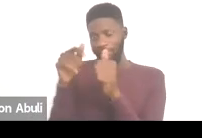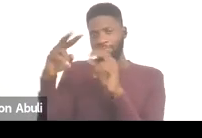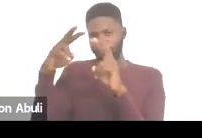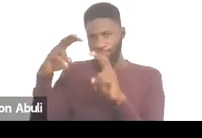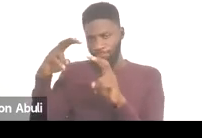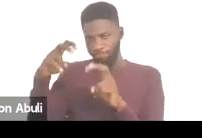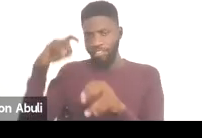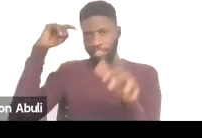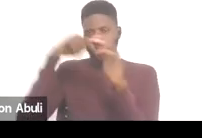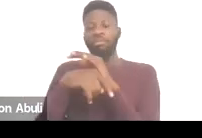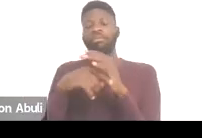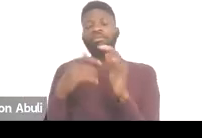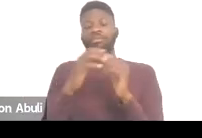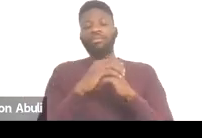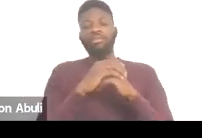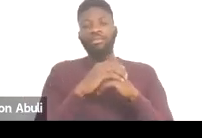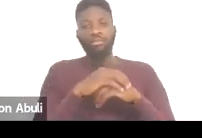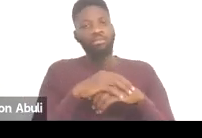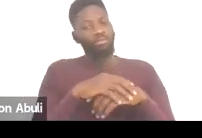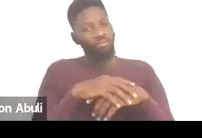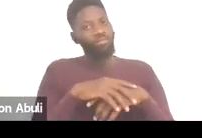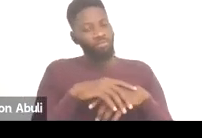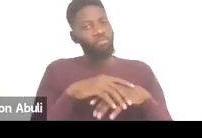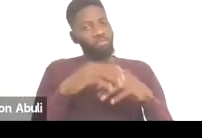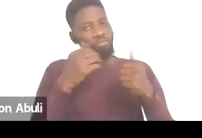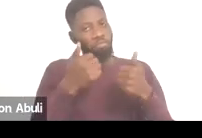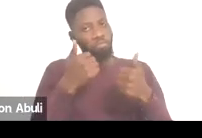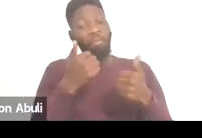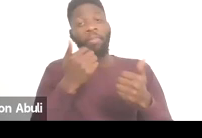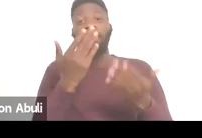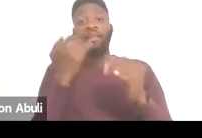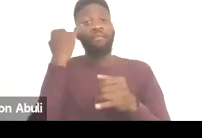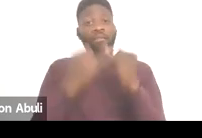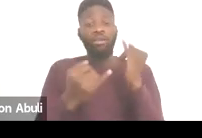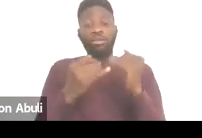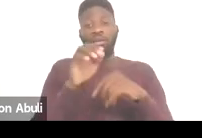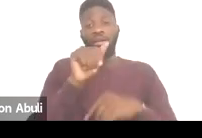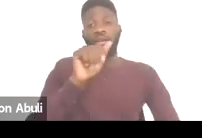that's okay. Yeah, that's good. Maybe the last one from Amos.